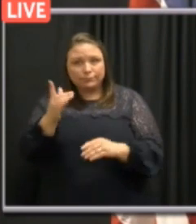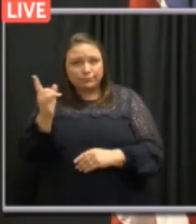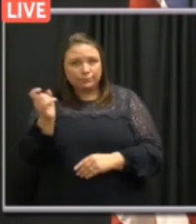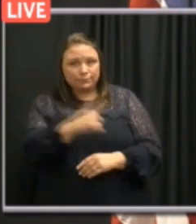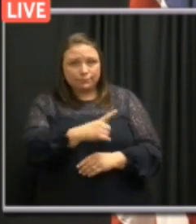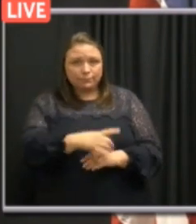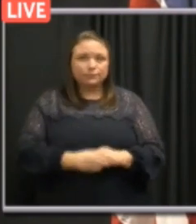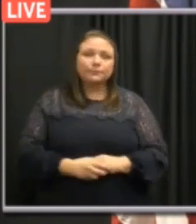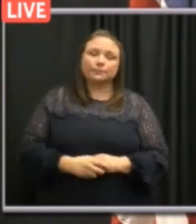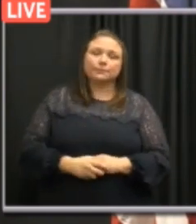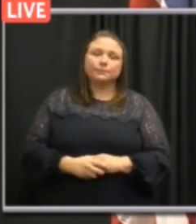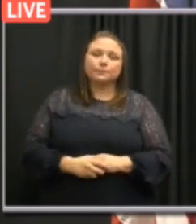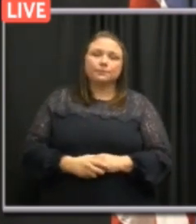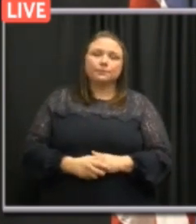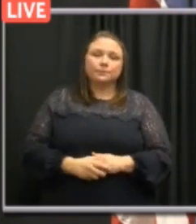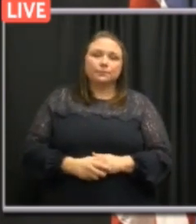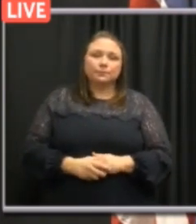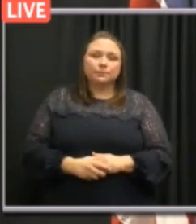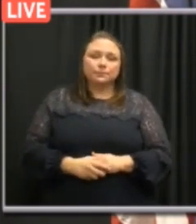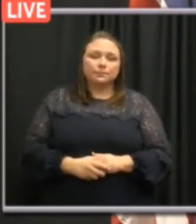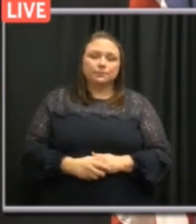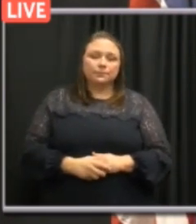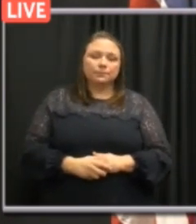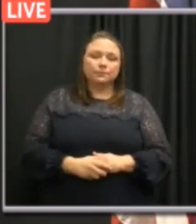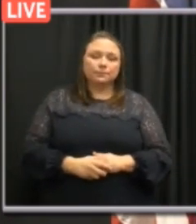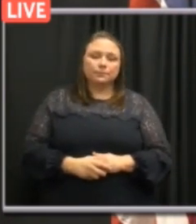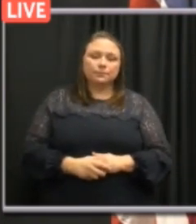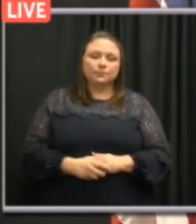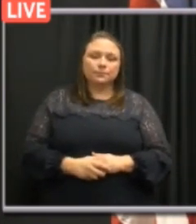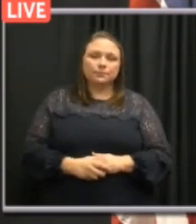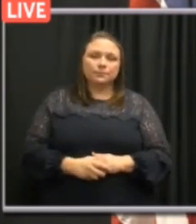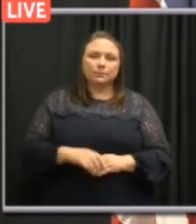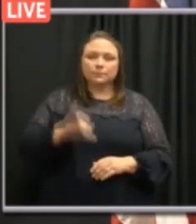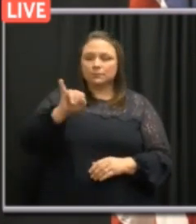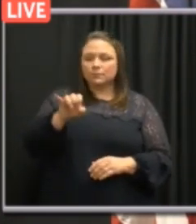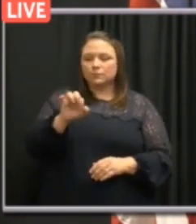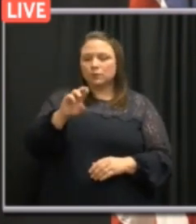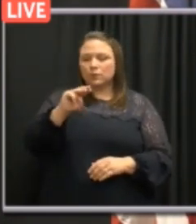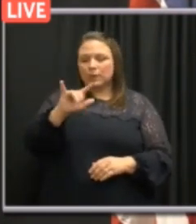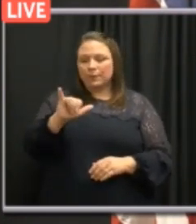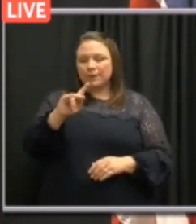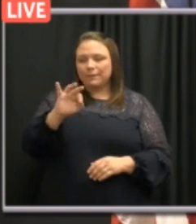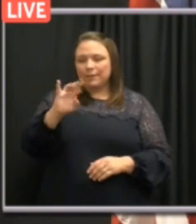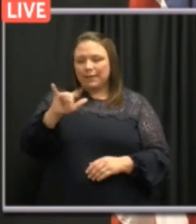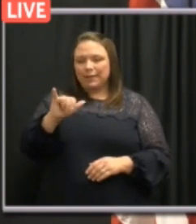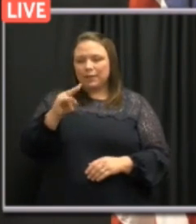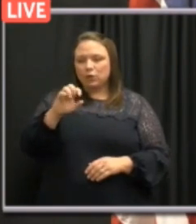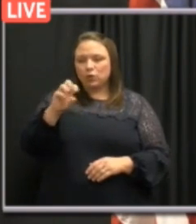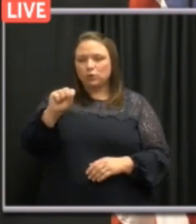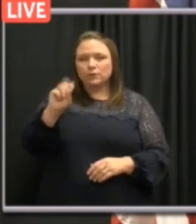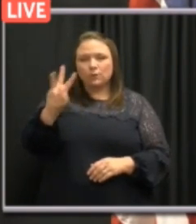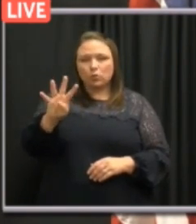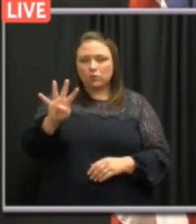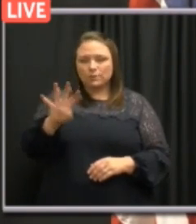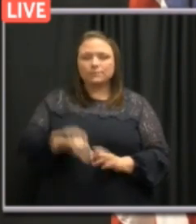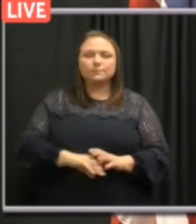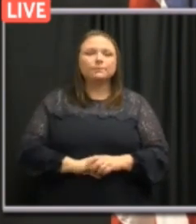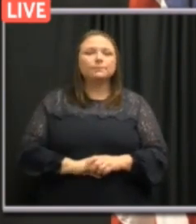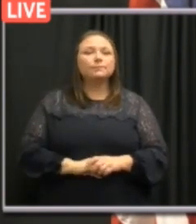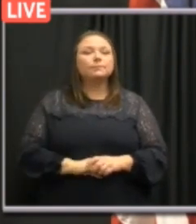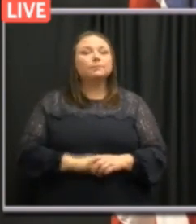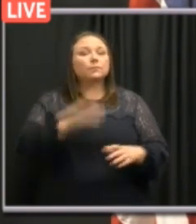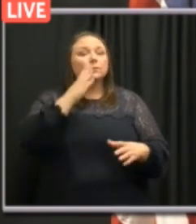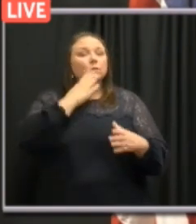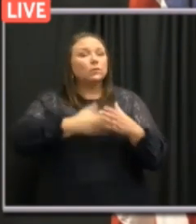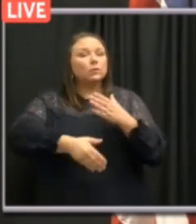proceed by asking your question over the air. We'll start with Jeremy Finley at News 4. Hey, good